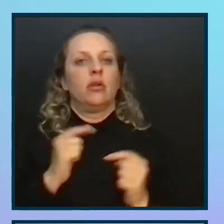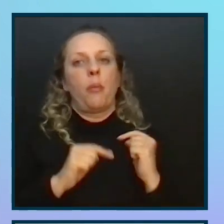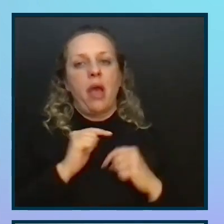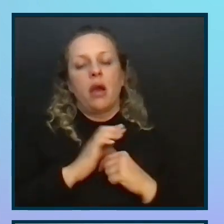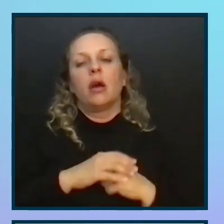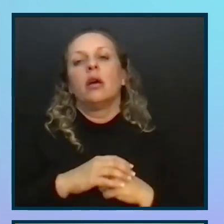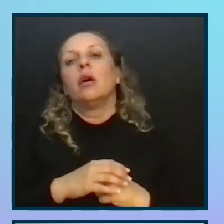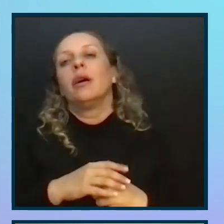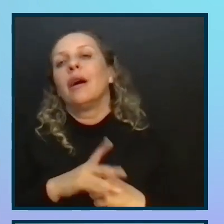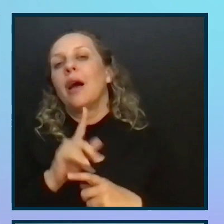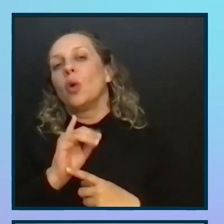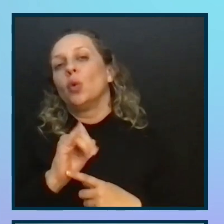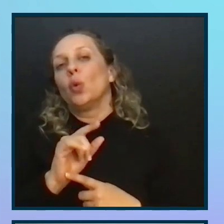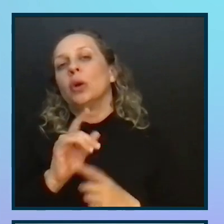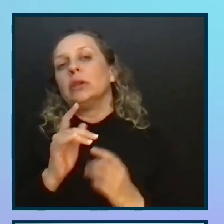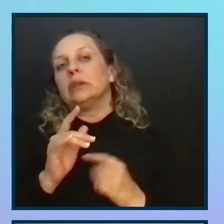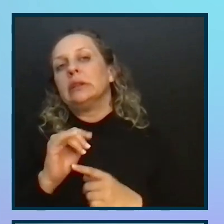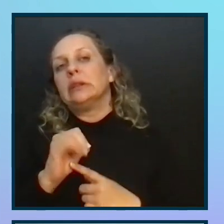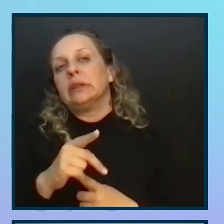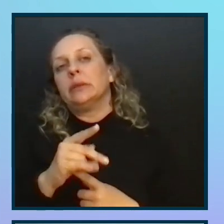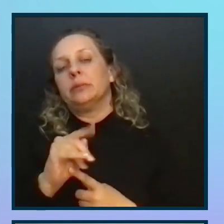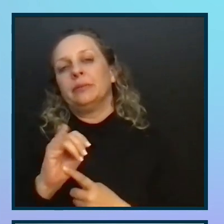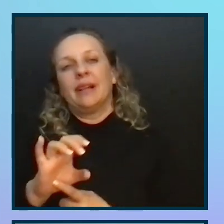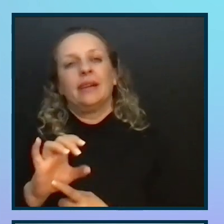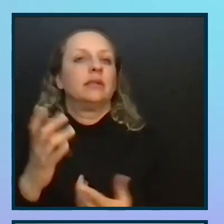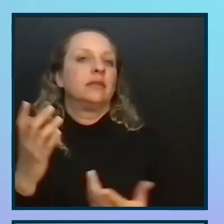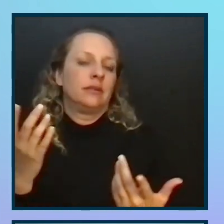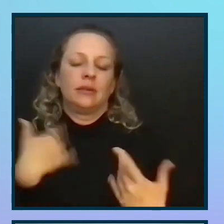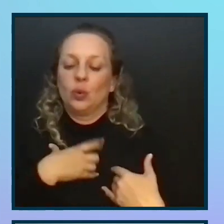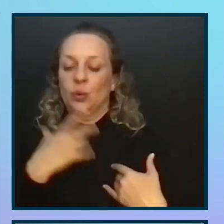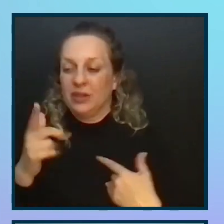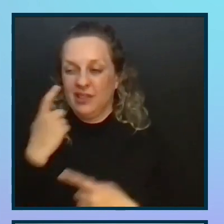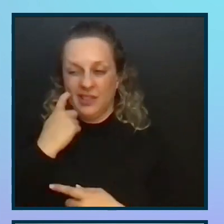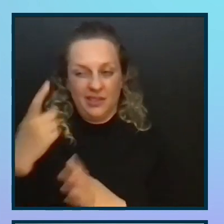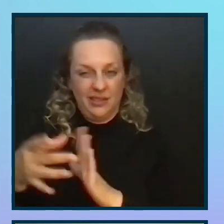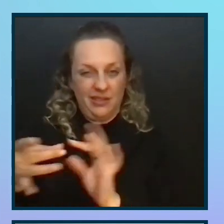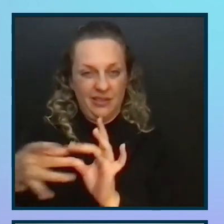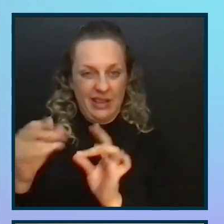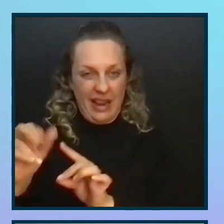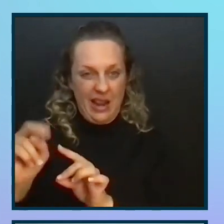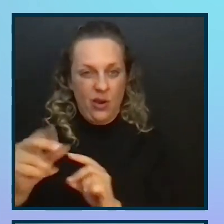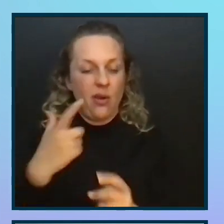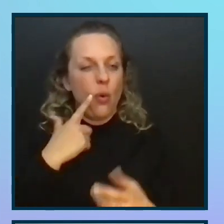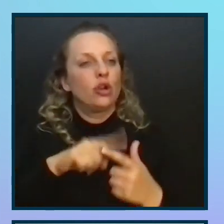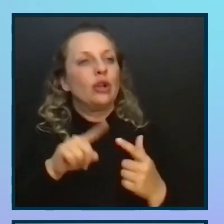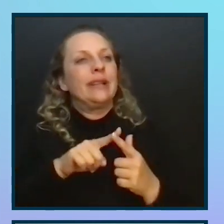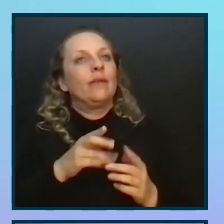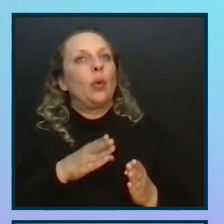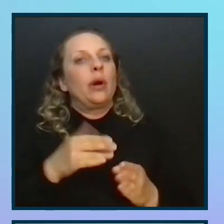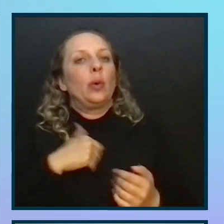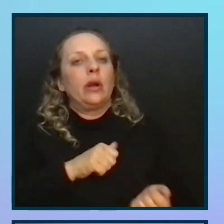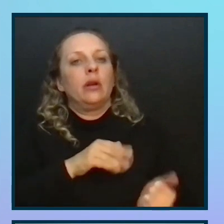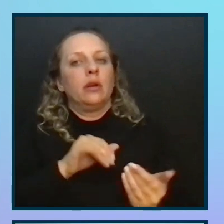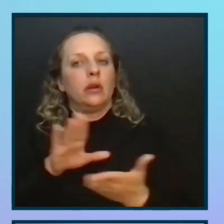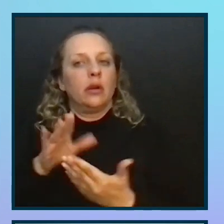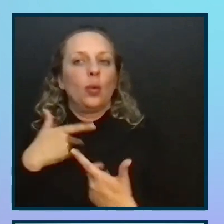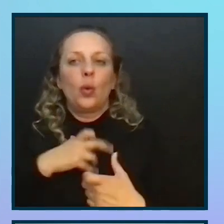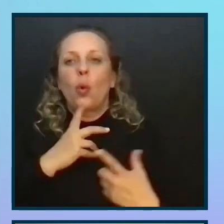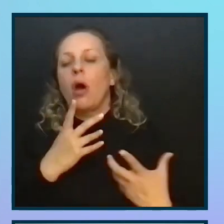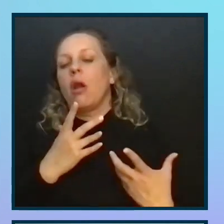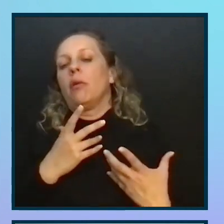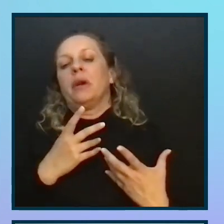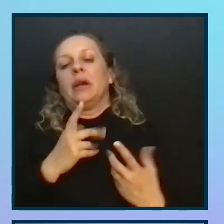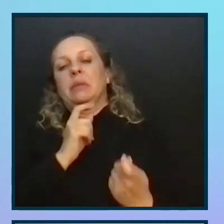and even the tooltip text. So as Aaron said a minute ago, we're a little redundant here, but we want to just show you all the different ways you can be doing this. We didn't want to make it